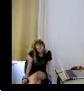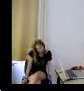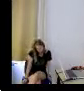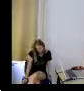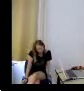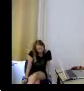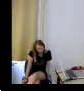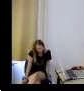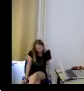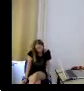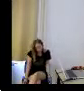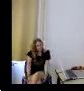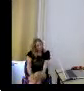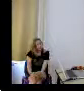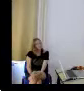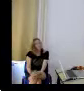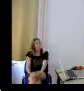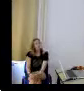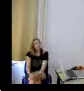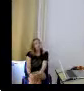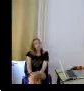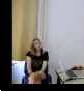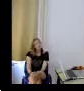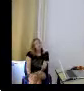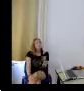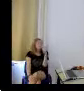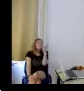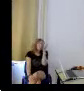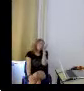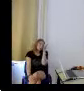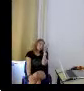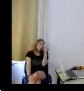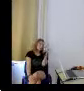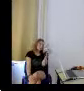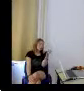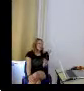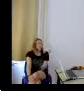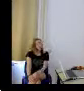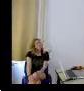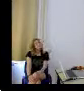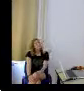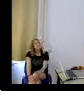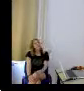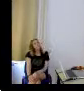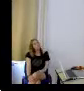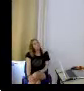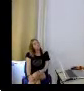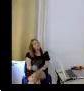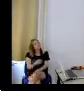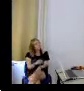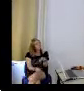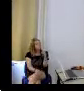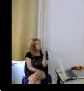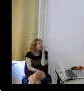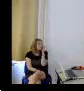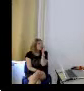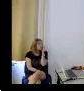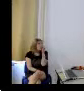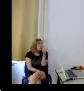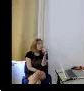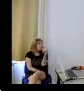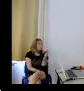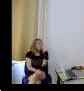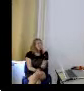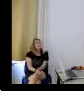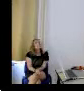that's it. And we want to establish community services to educate and ensure your residents and employees.